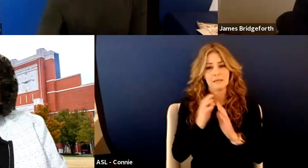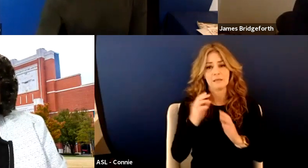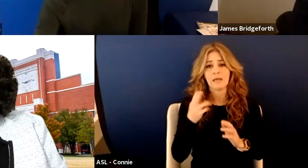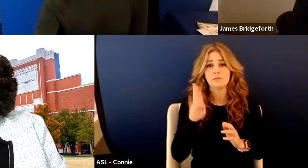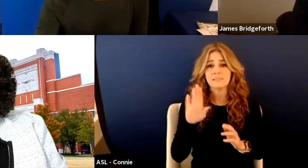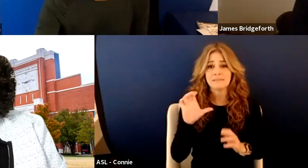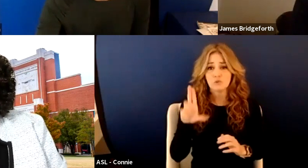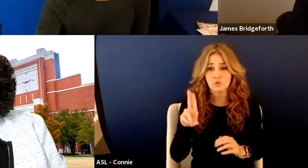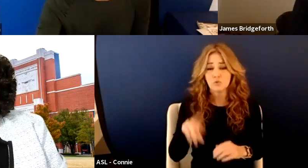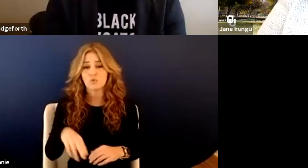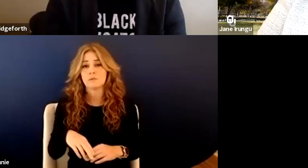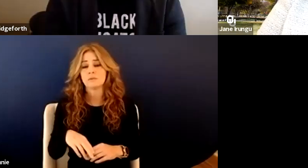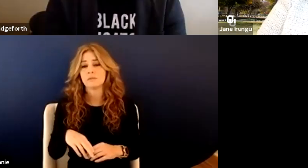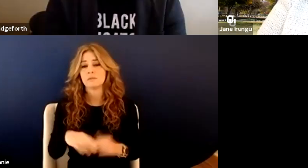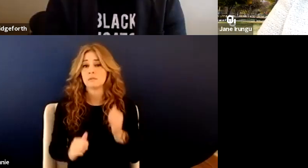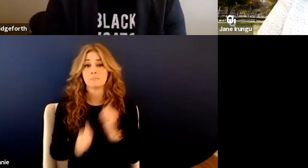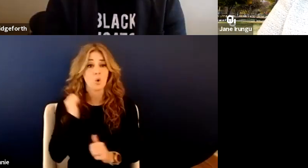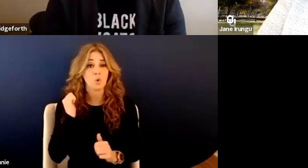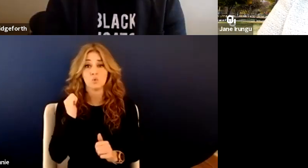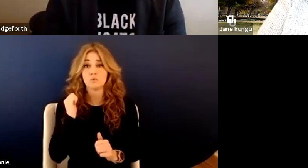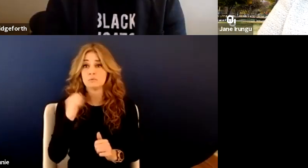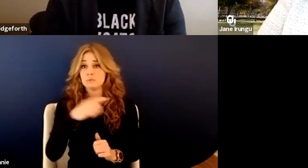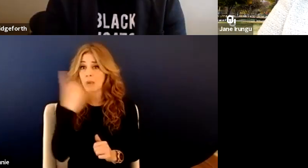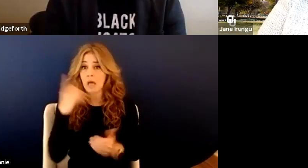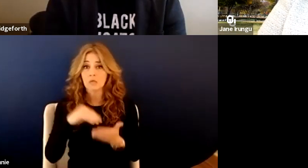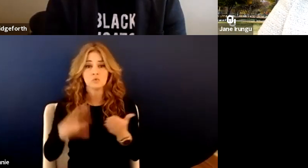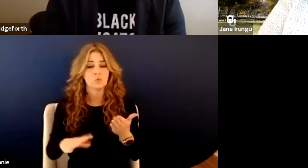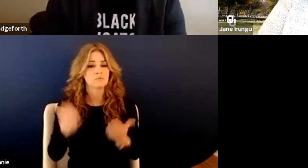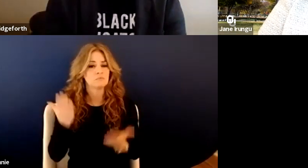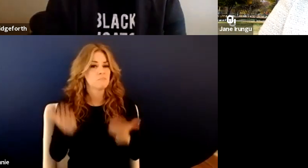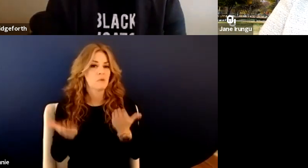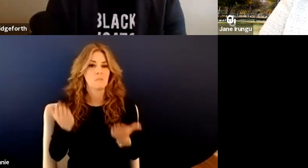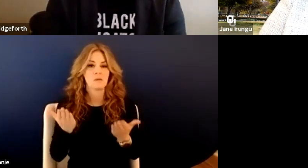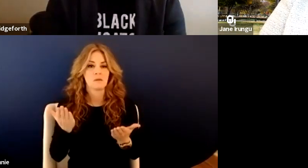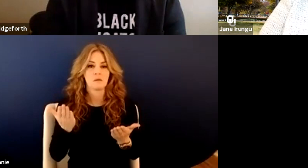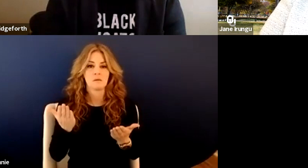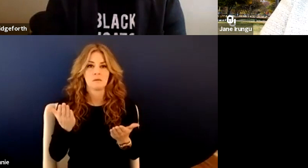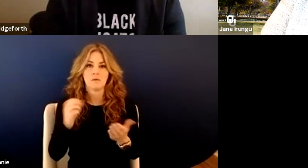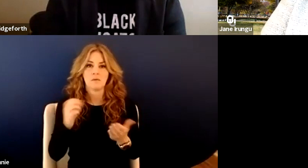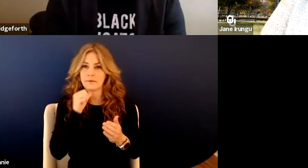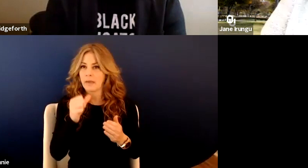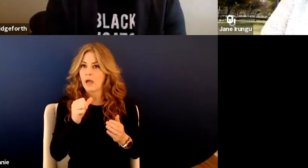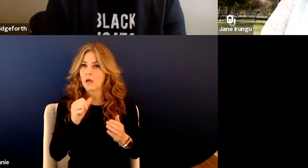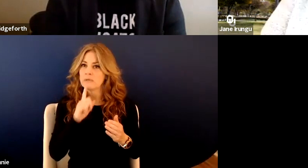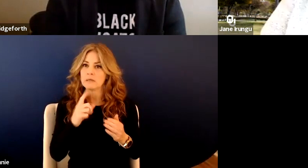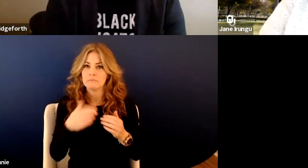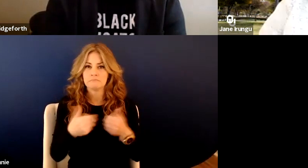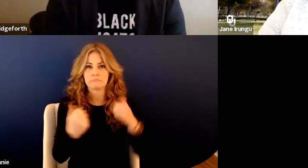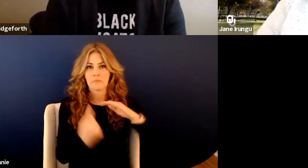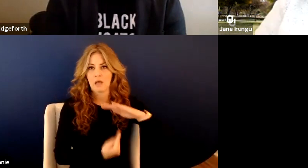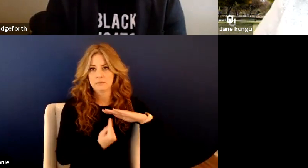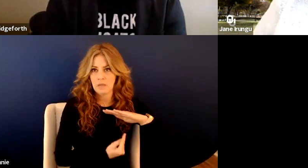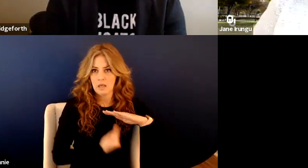are majority are Black students. They may not feel isolated in that sense, but do